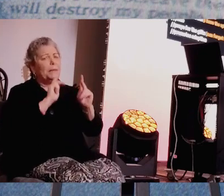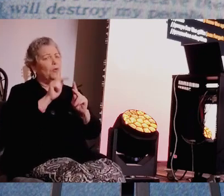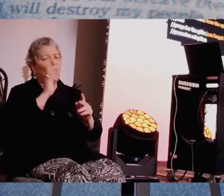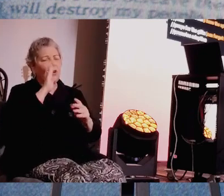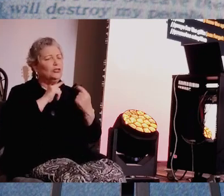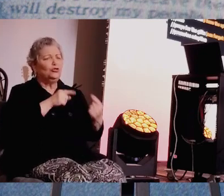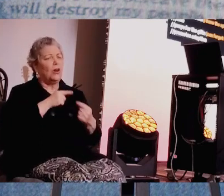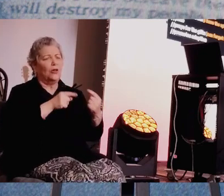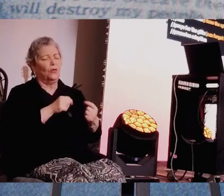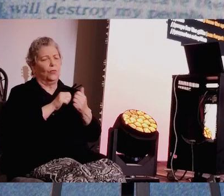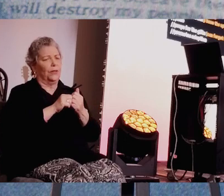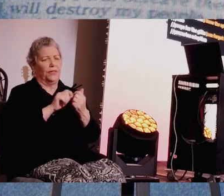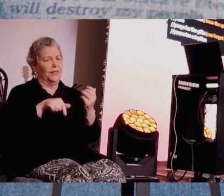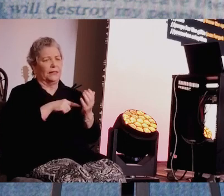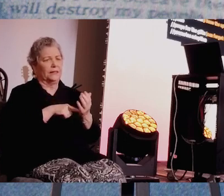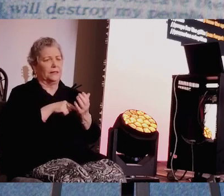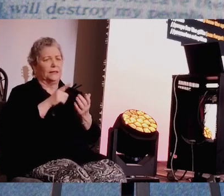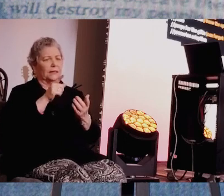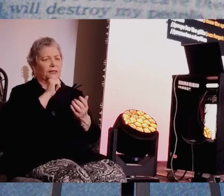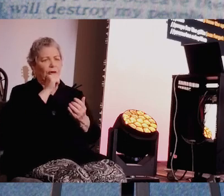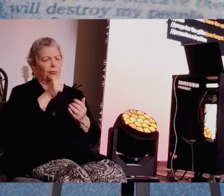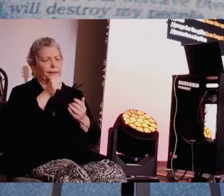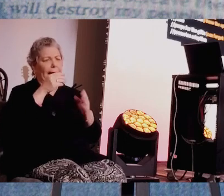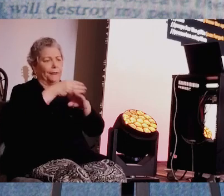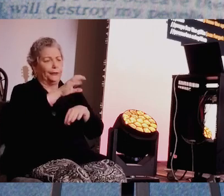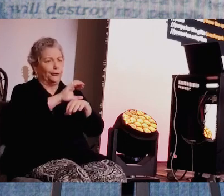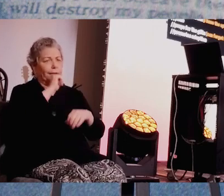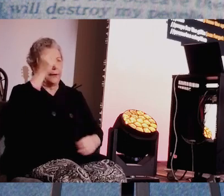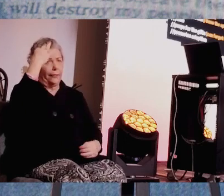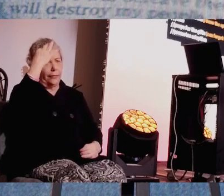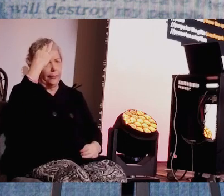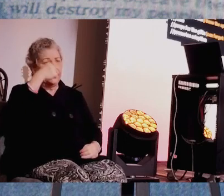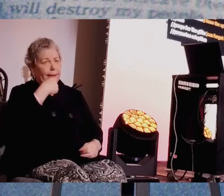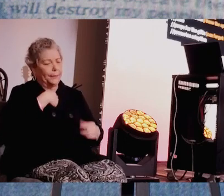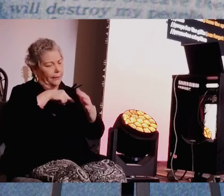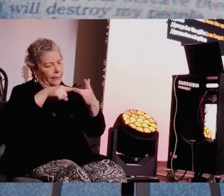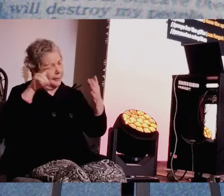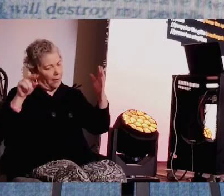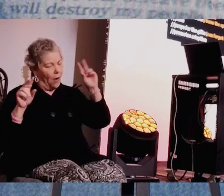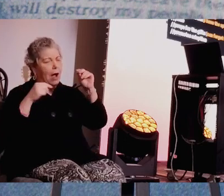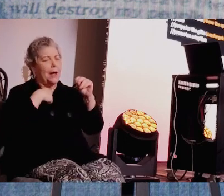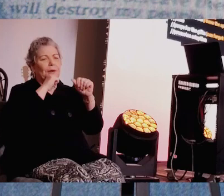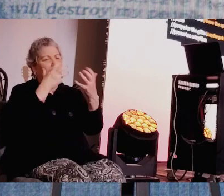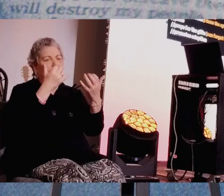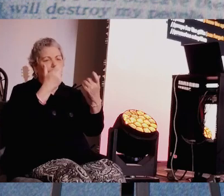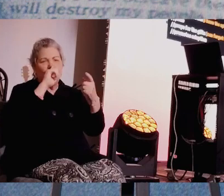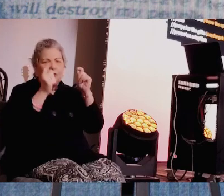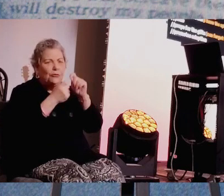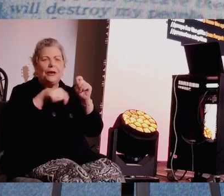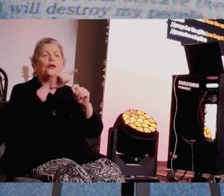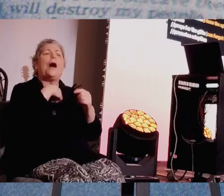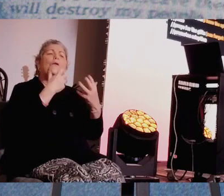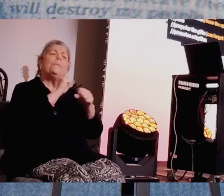so please don't, Pastor, tell me all kinds of things after today. I'm not looking to prick anything. I'm looking